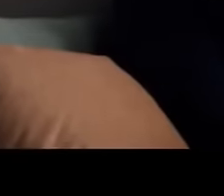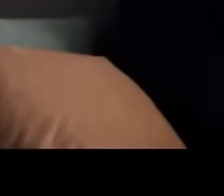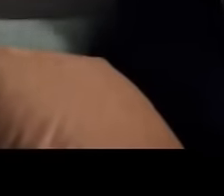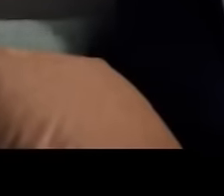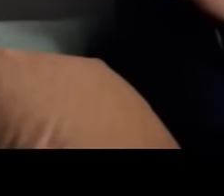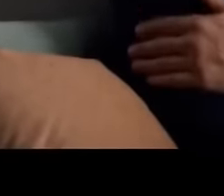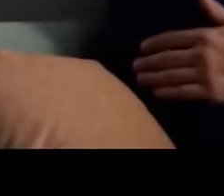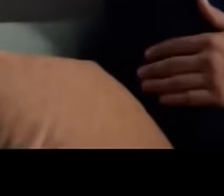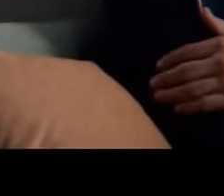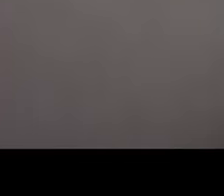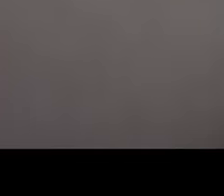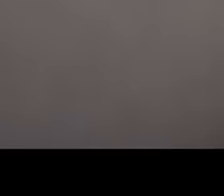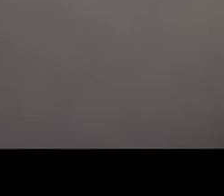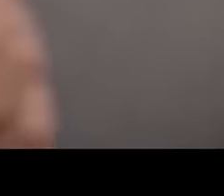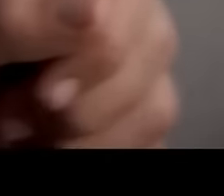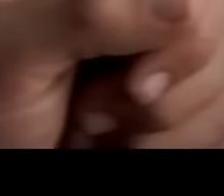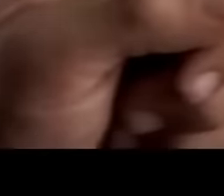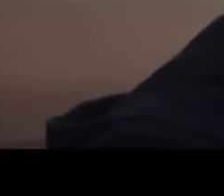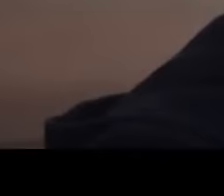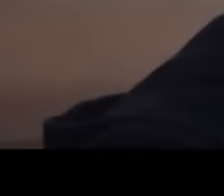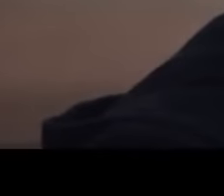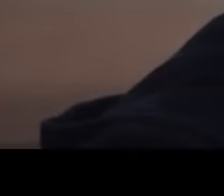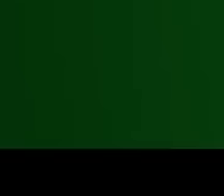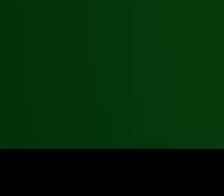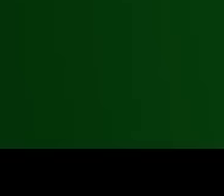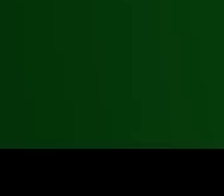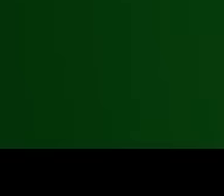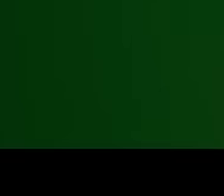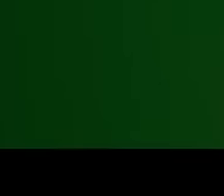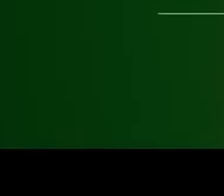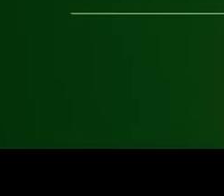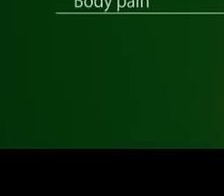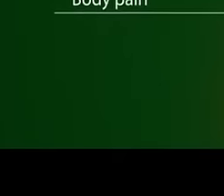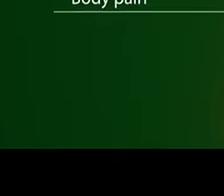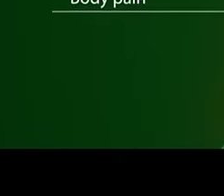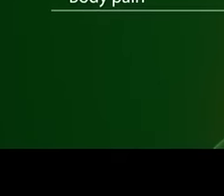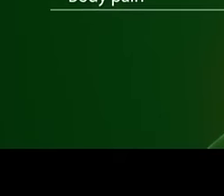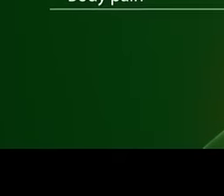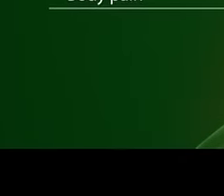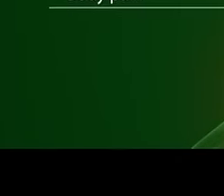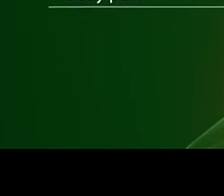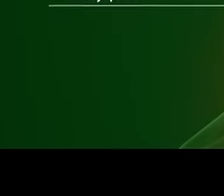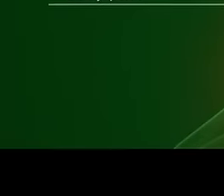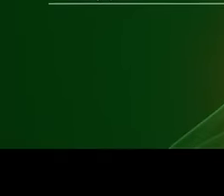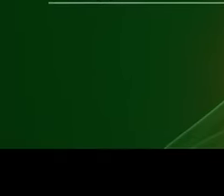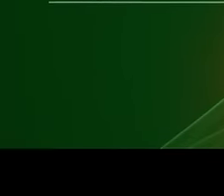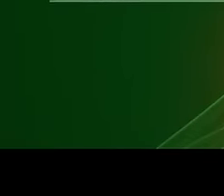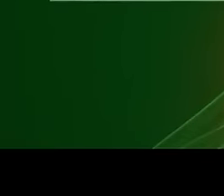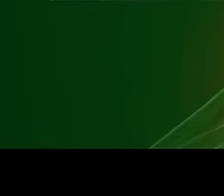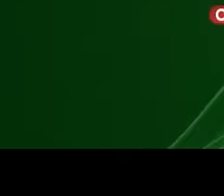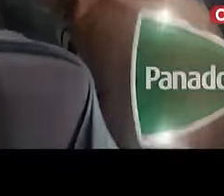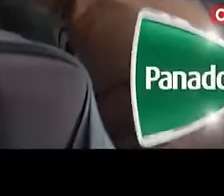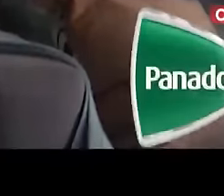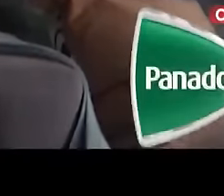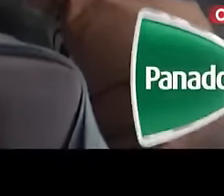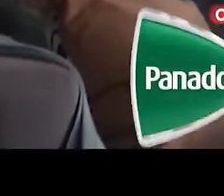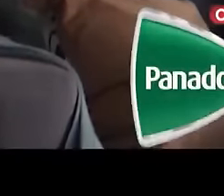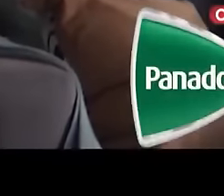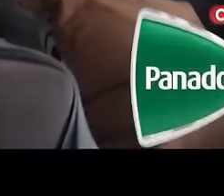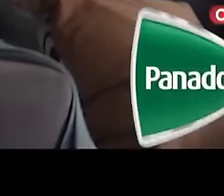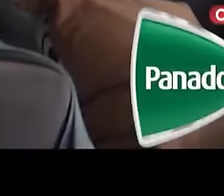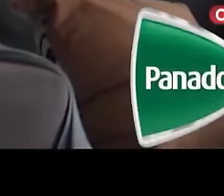cold, or flu? Take Panadol Multi-Symptoms. Relief in minutes. 7 cold and flu symptoms.